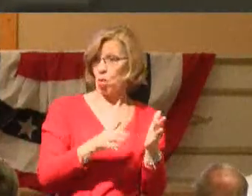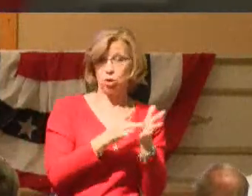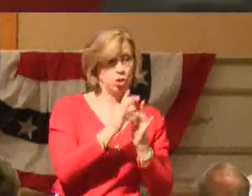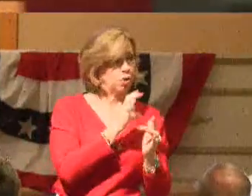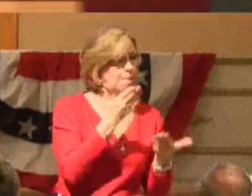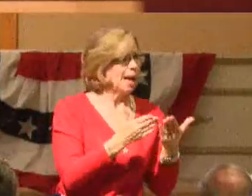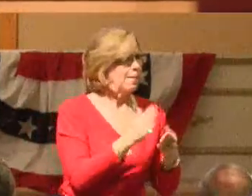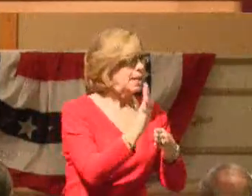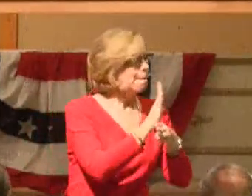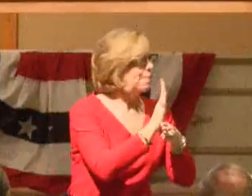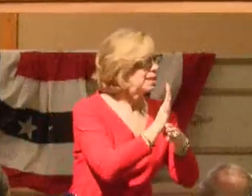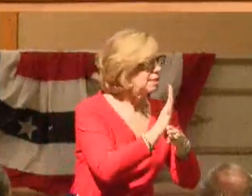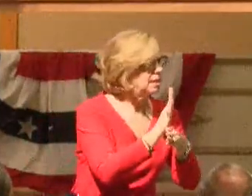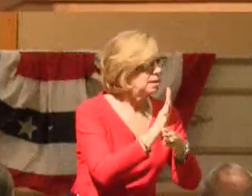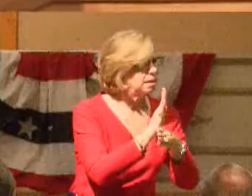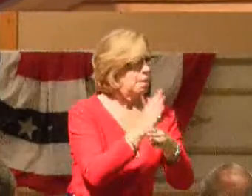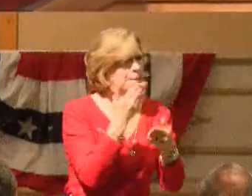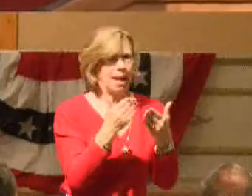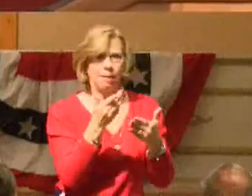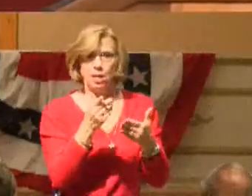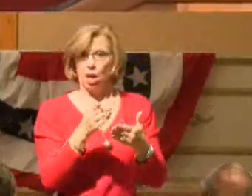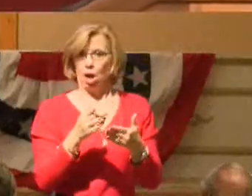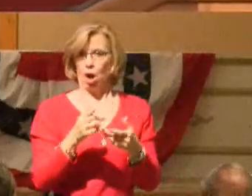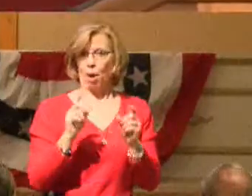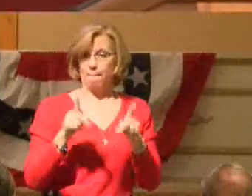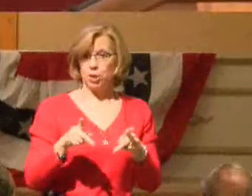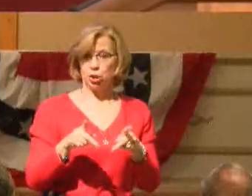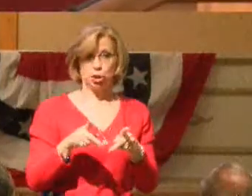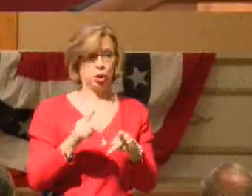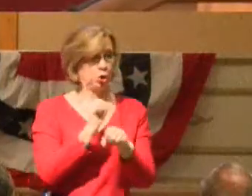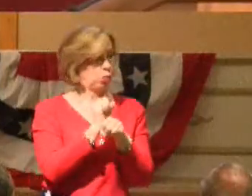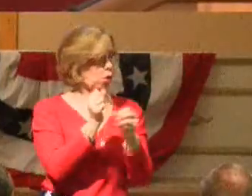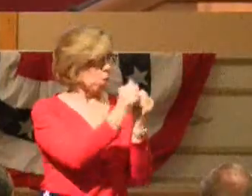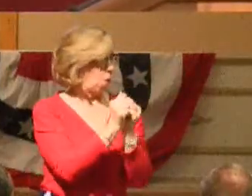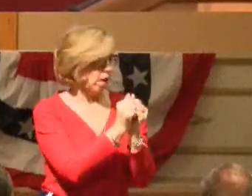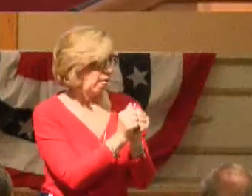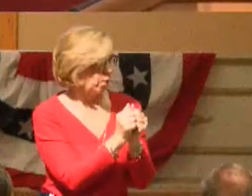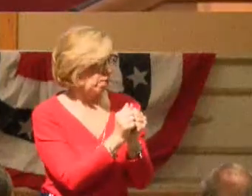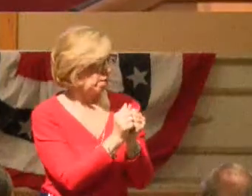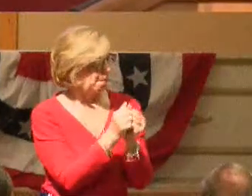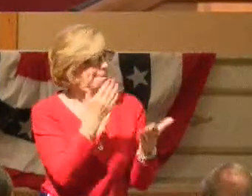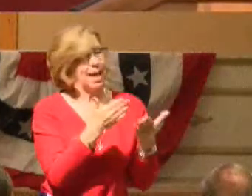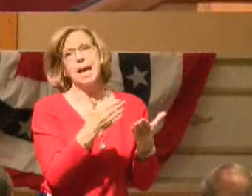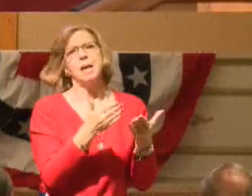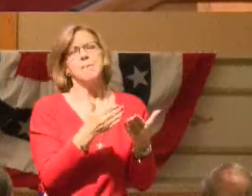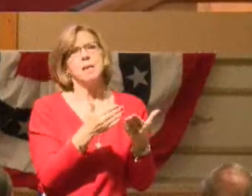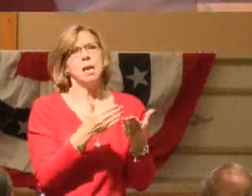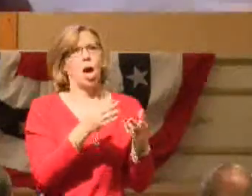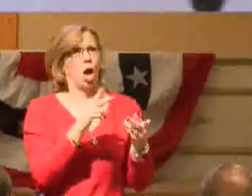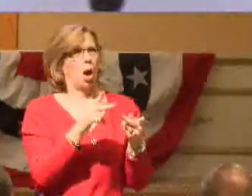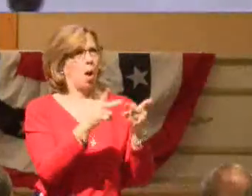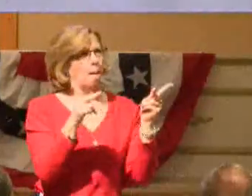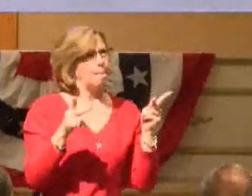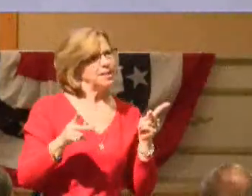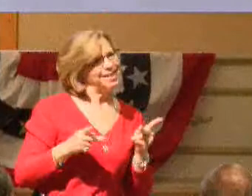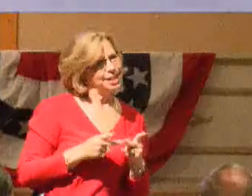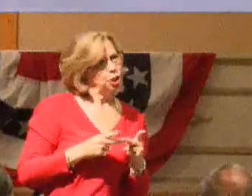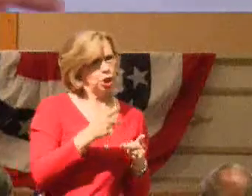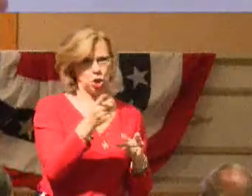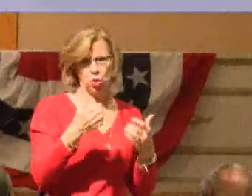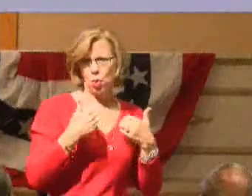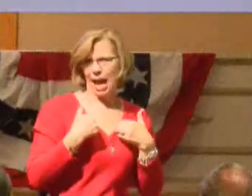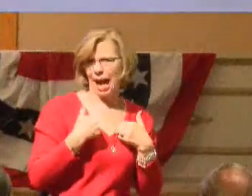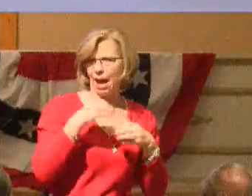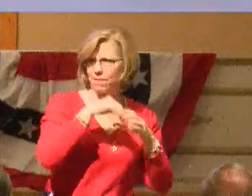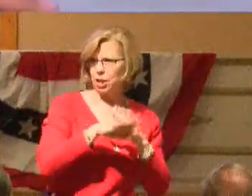have that is hindering you from being and running the race as you need to? Is it a position that you hold that